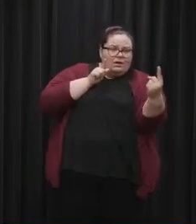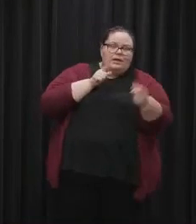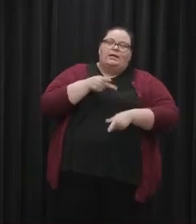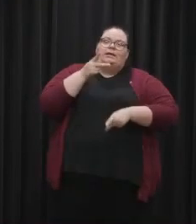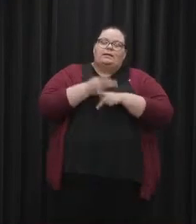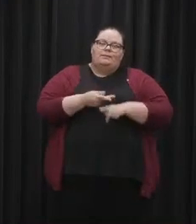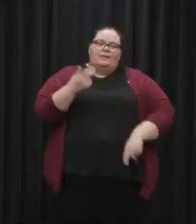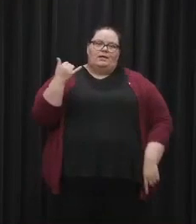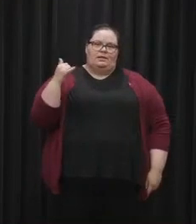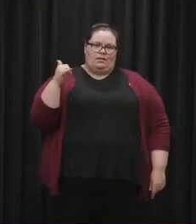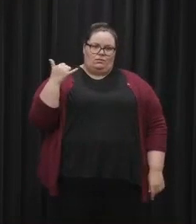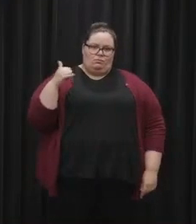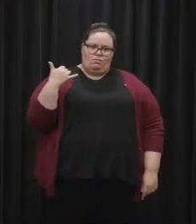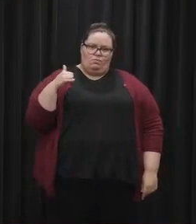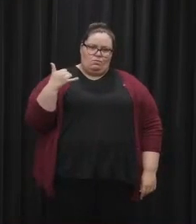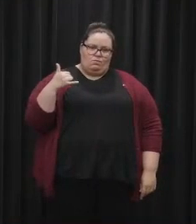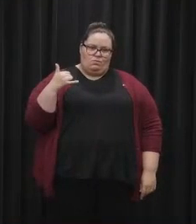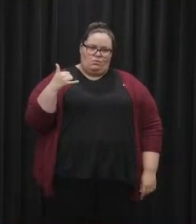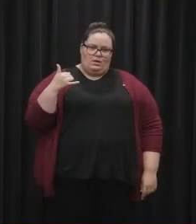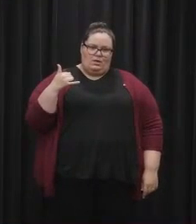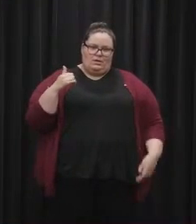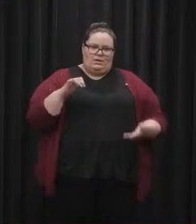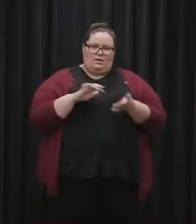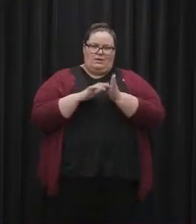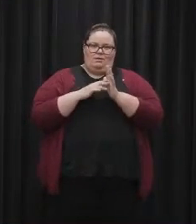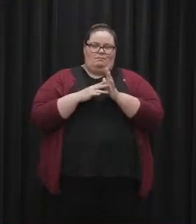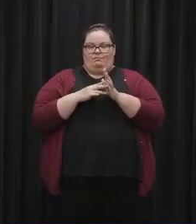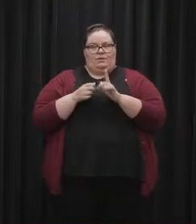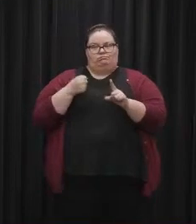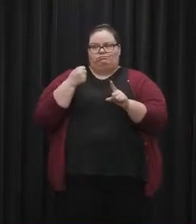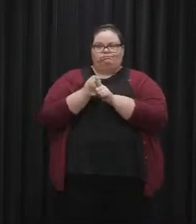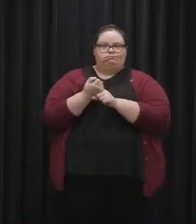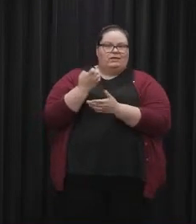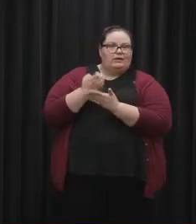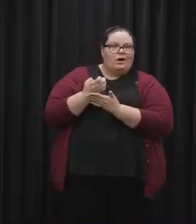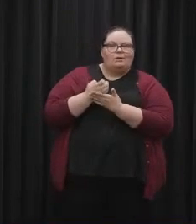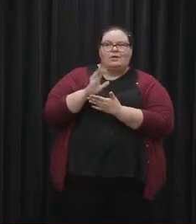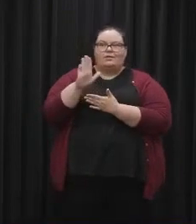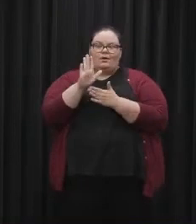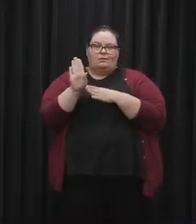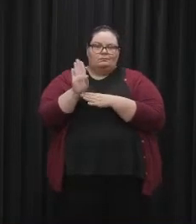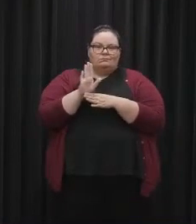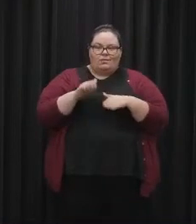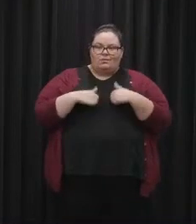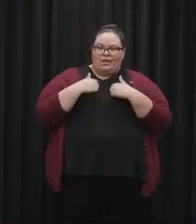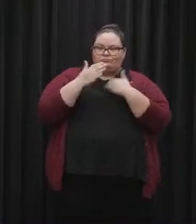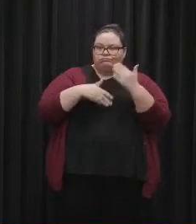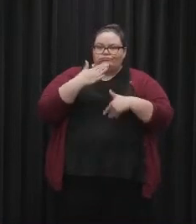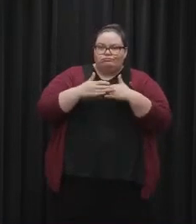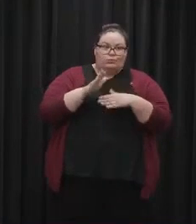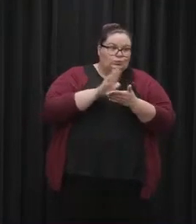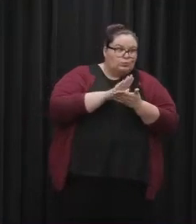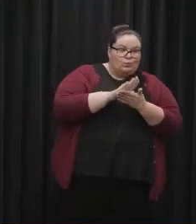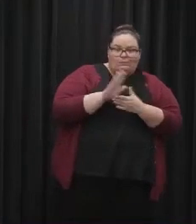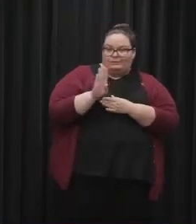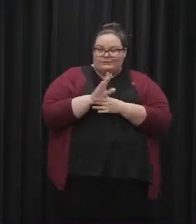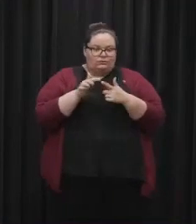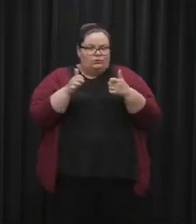yellow phase, and that way we will be having the least amount of impact in terms of people's daily lives, whether it's schools or businesses,